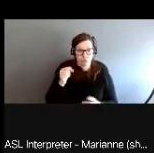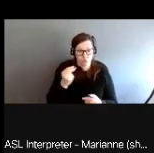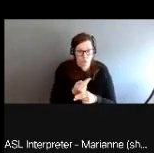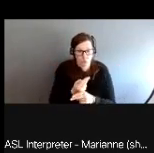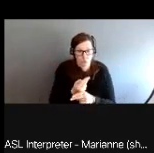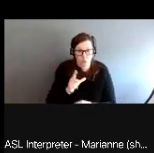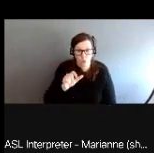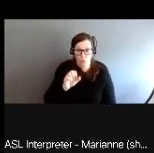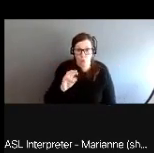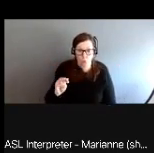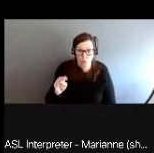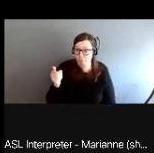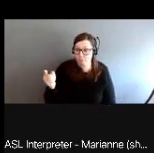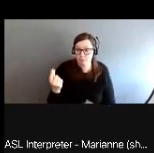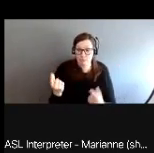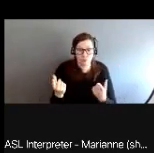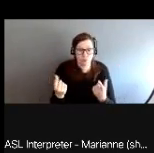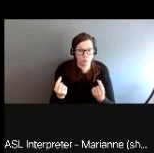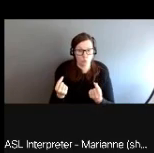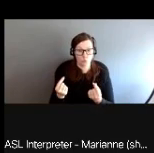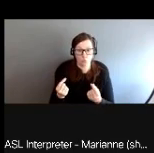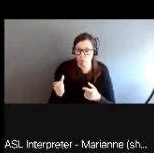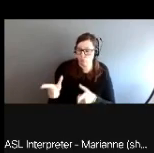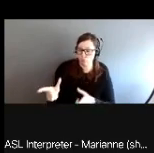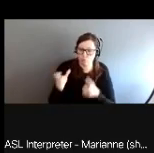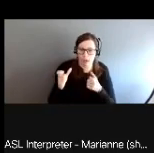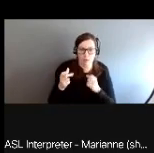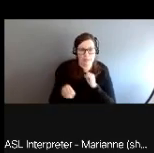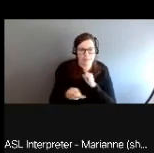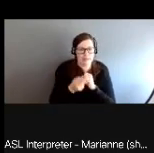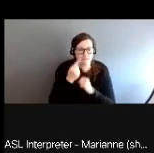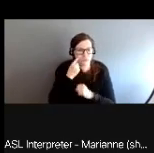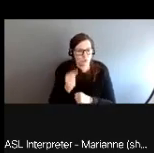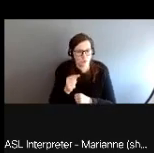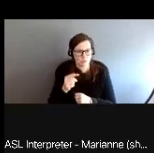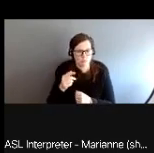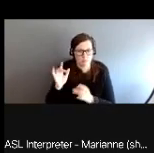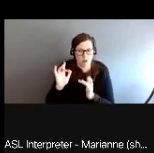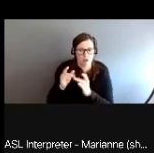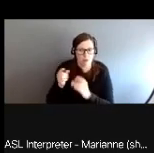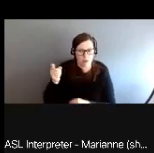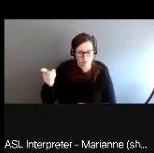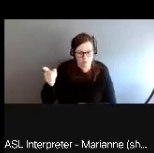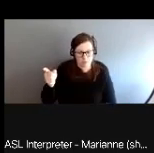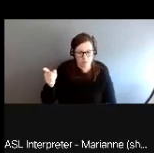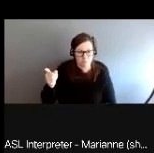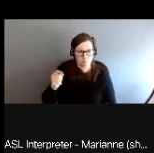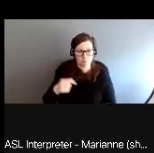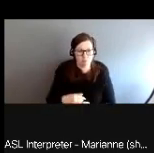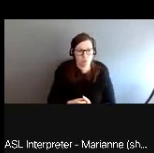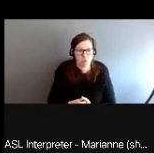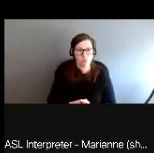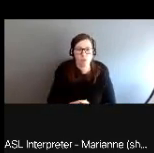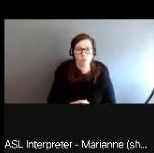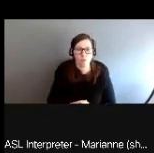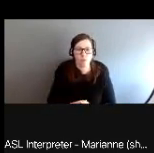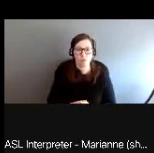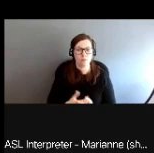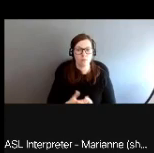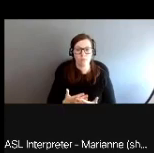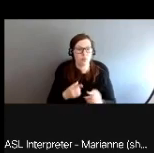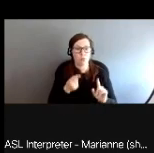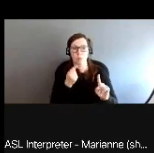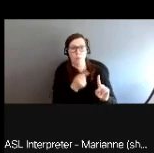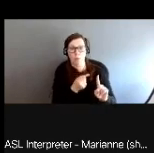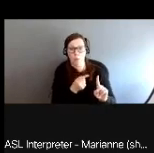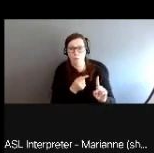You don't have to edit it. There's tiny few edits in Loom when you open it into Loom server. But basically the idea is somebody asks